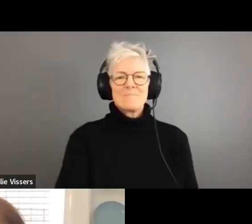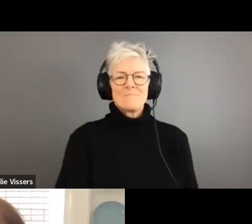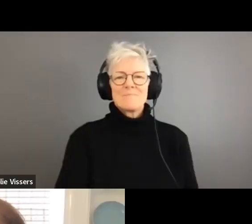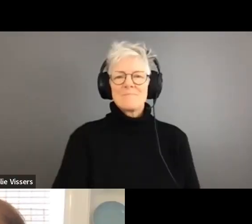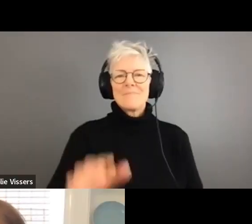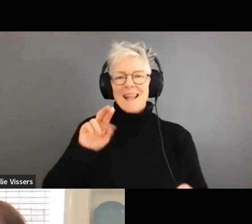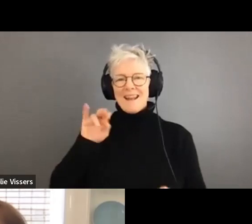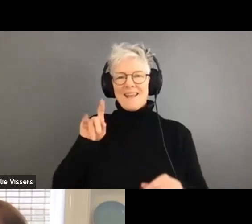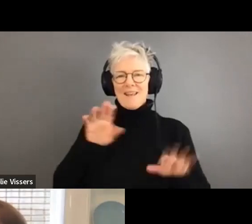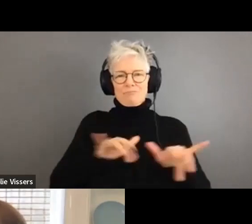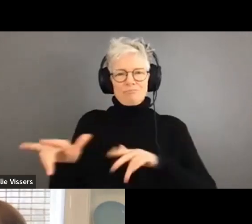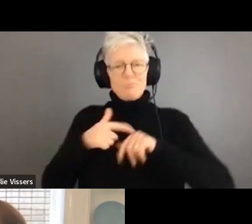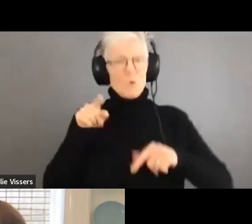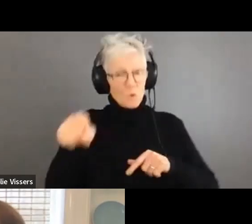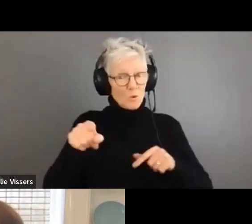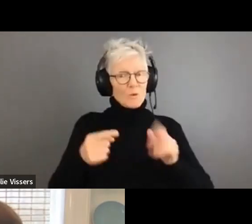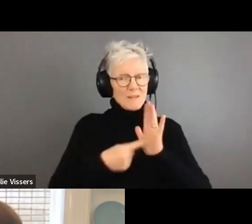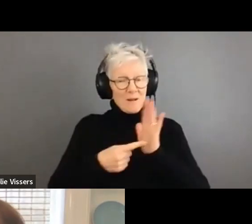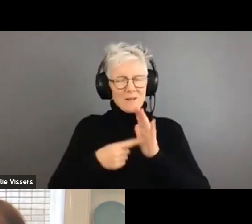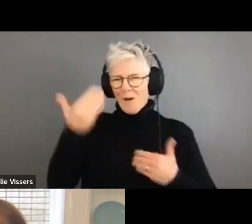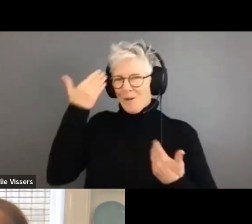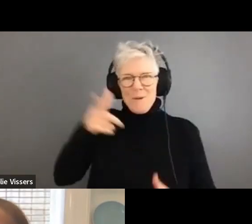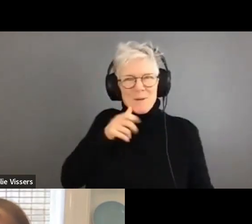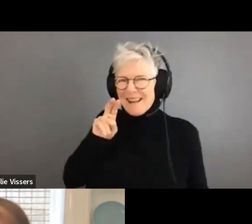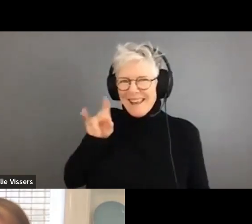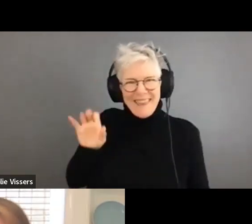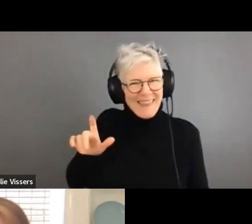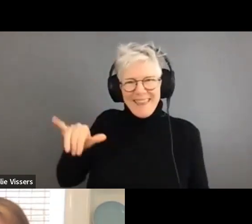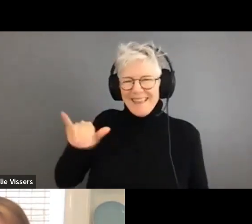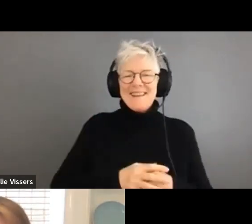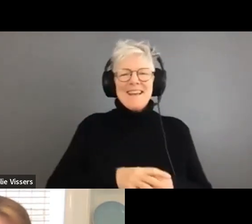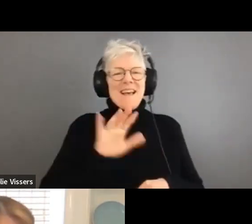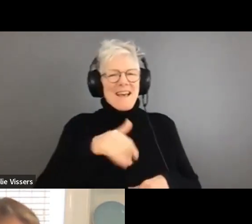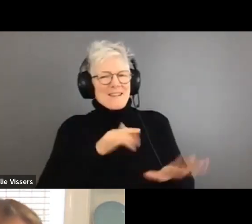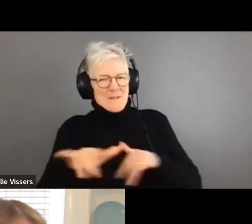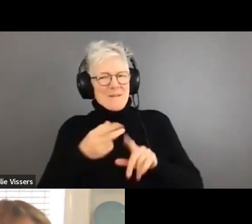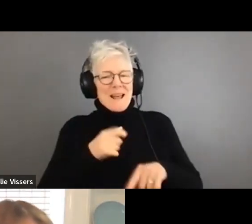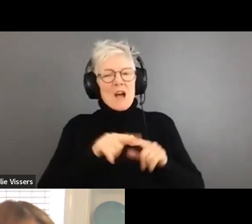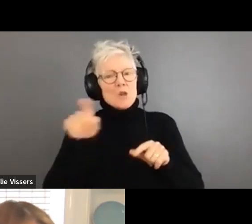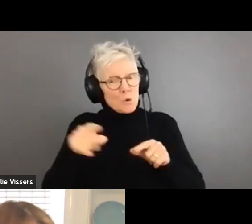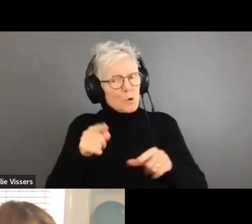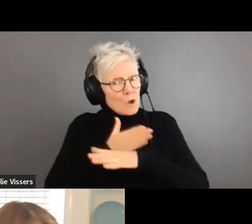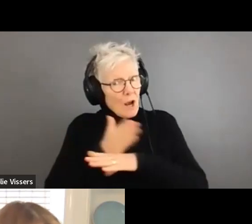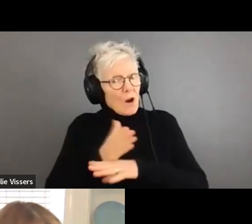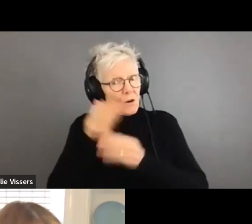you ever share your research or questions ahead of time with your interviewees, or is it best to keep a true conversation with no organized